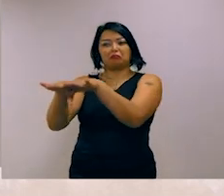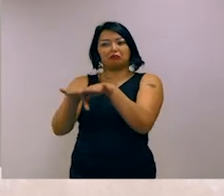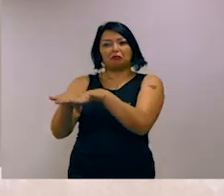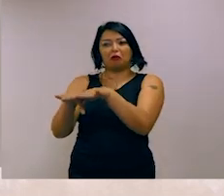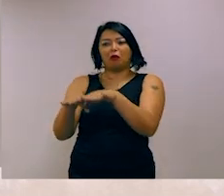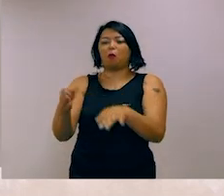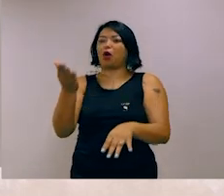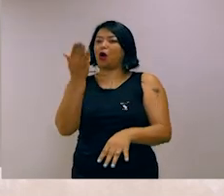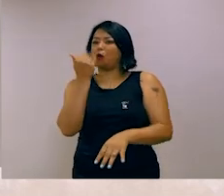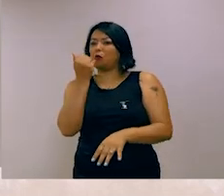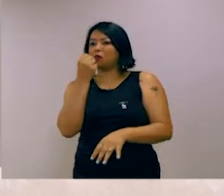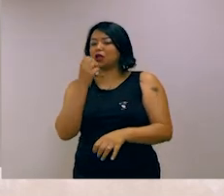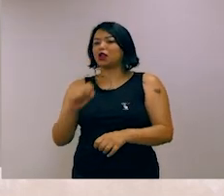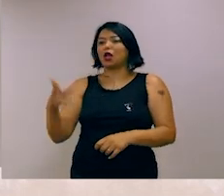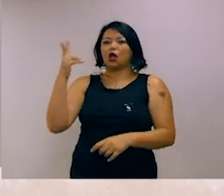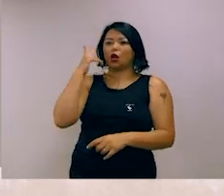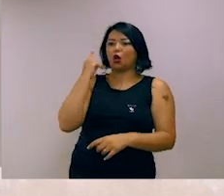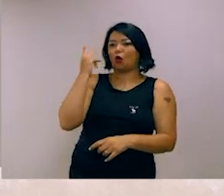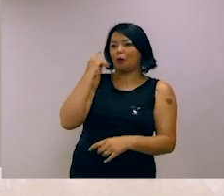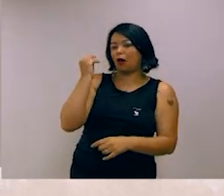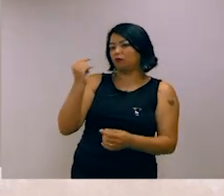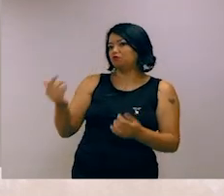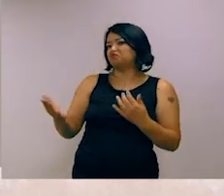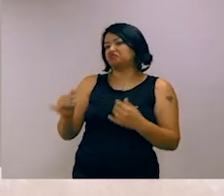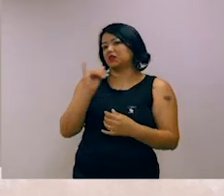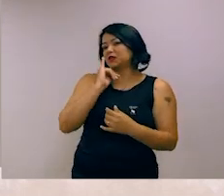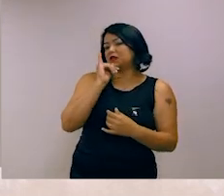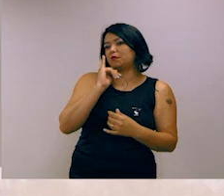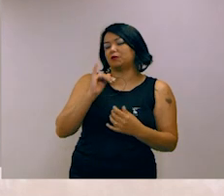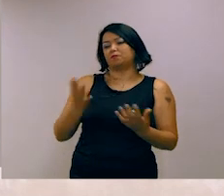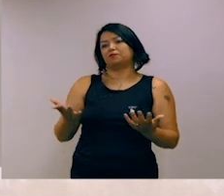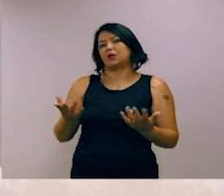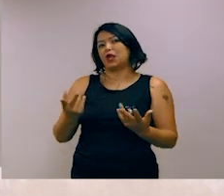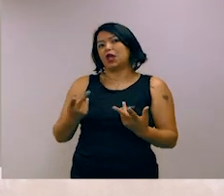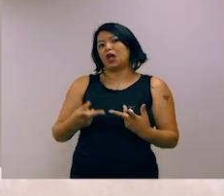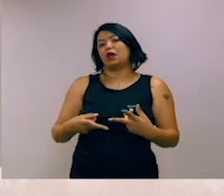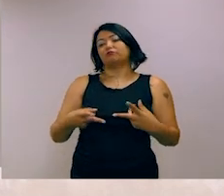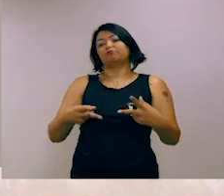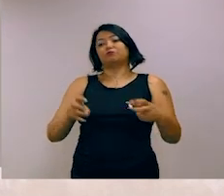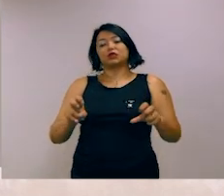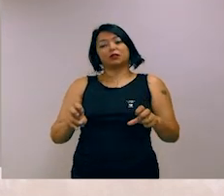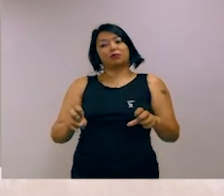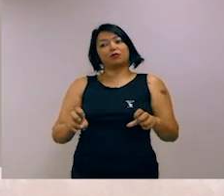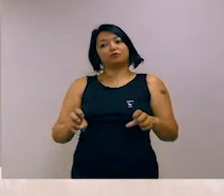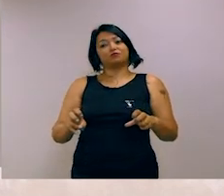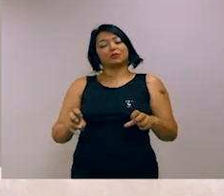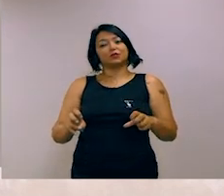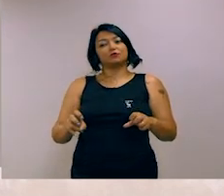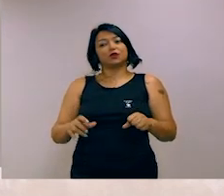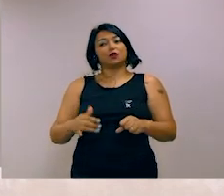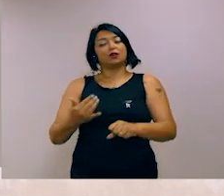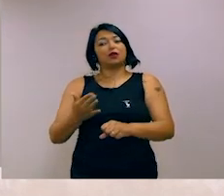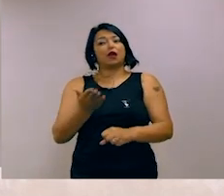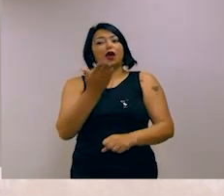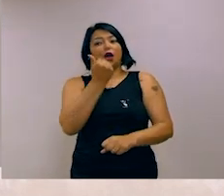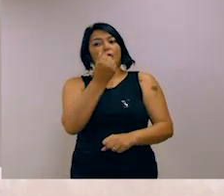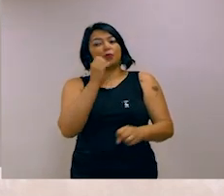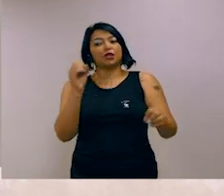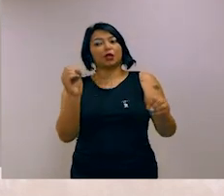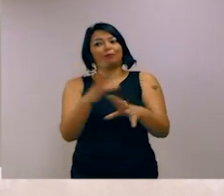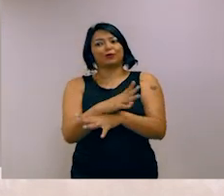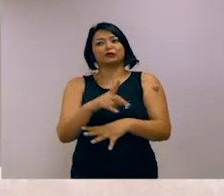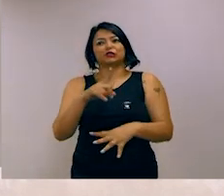Then we see that fast food does indeed contain a lot more fat than regular food. But we also